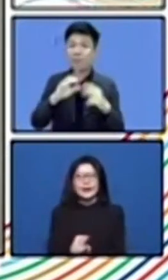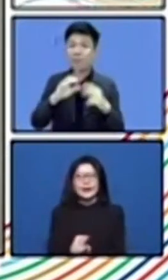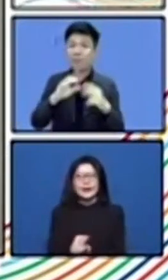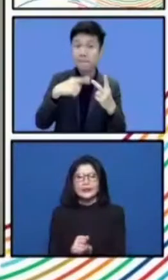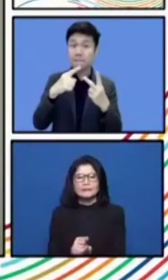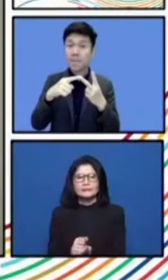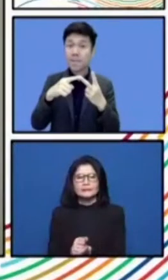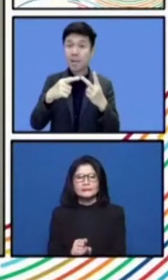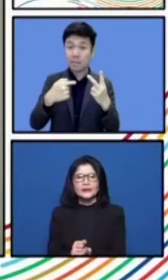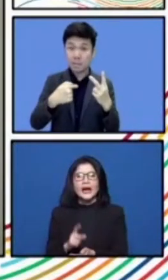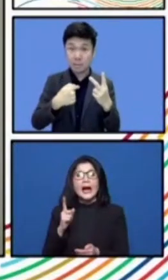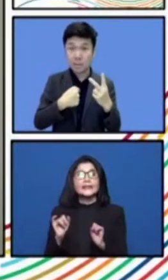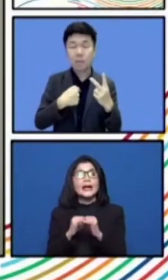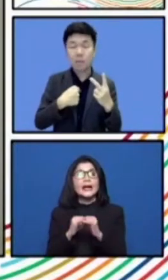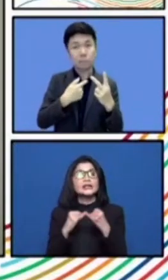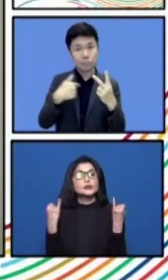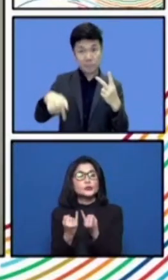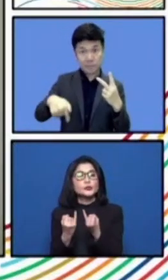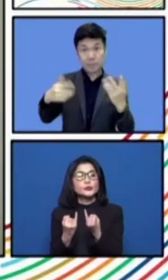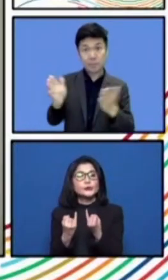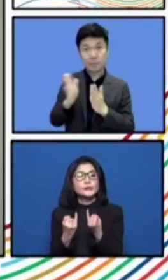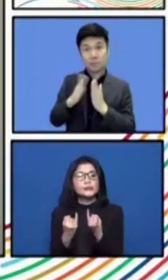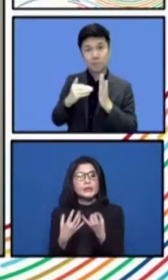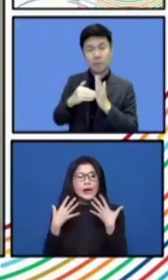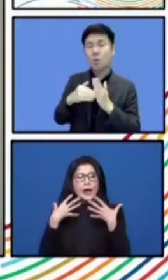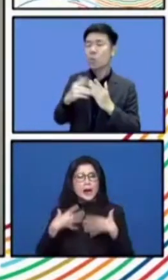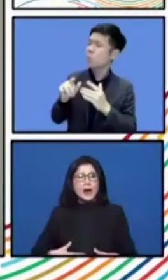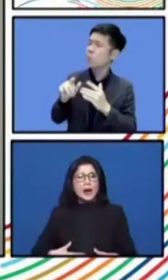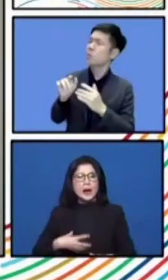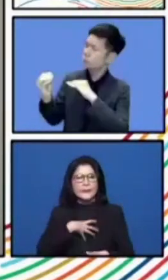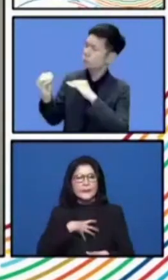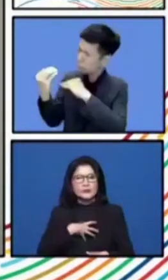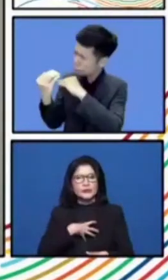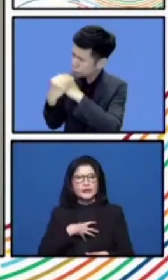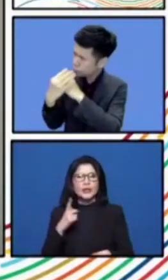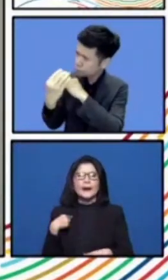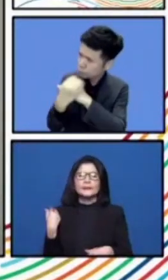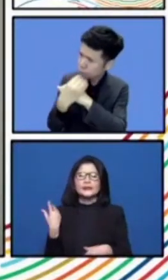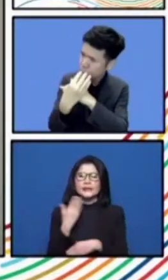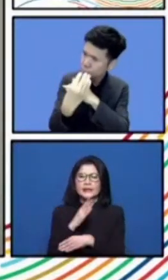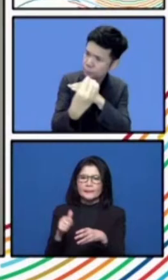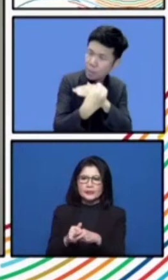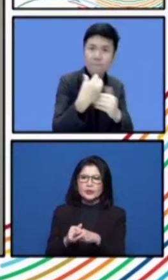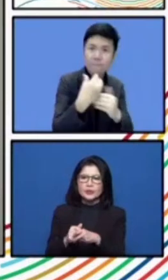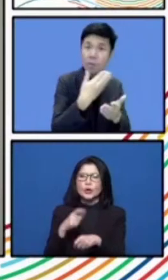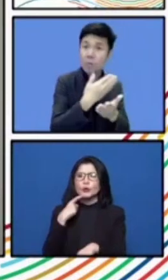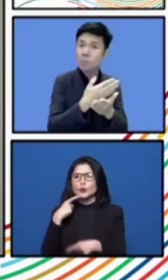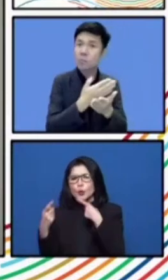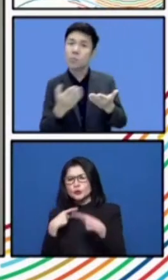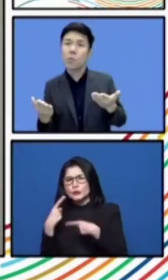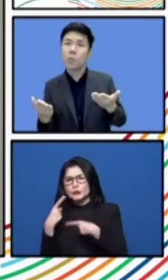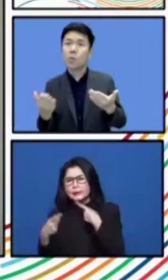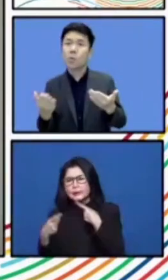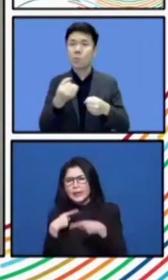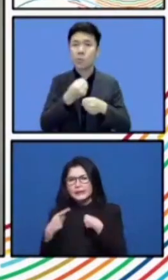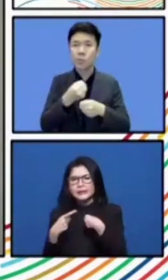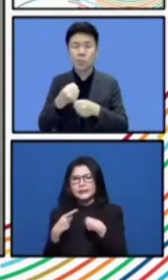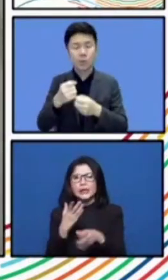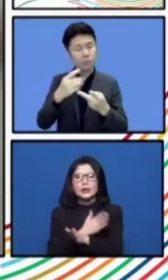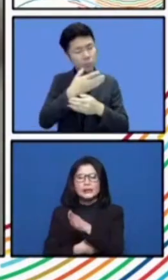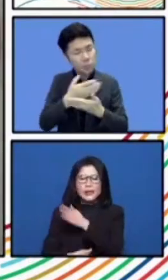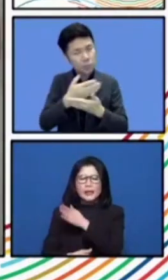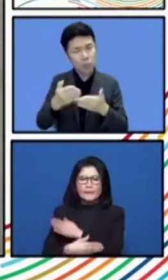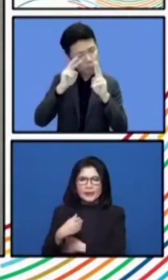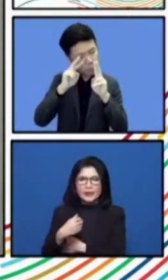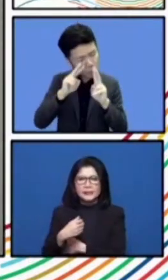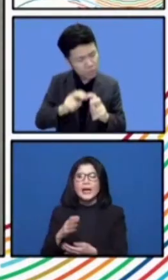across the region that we're actively Consulting with and involving disabled people in All Phases of our research and Reporting and